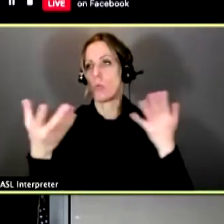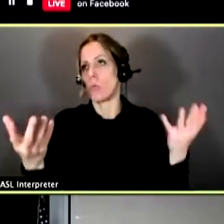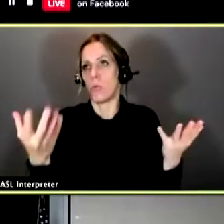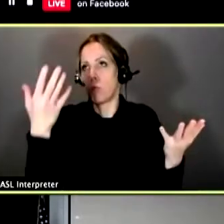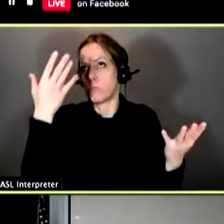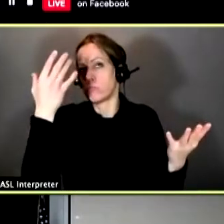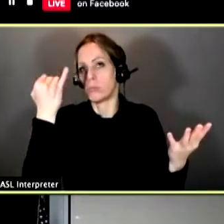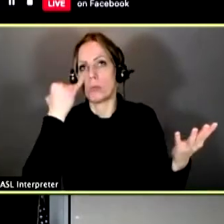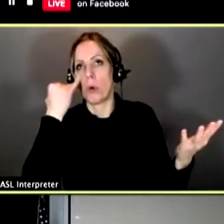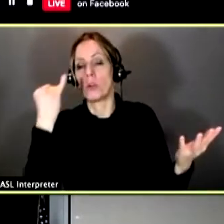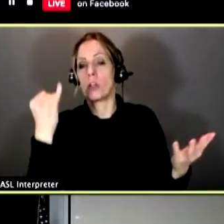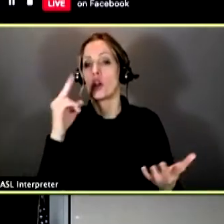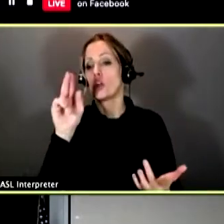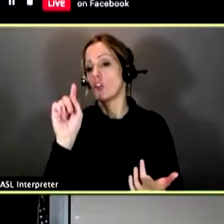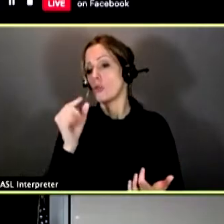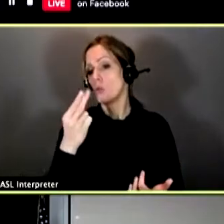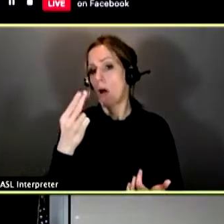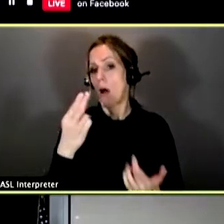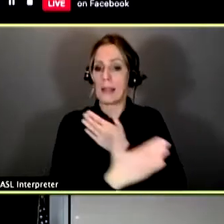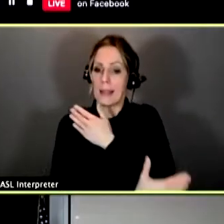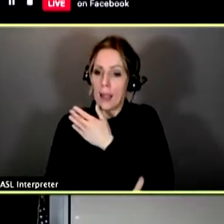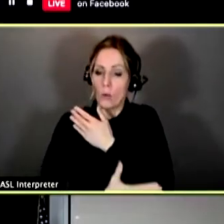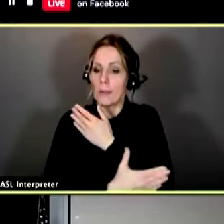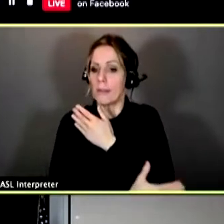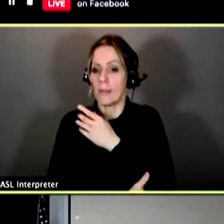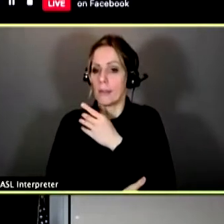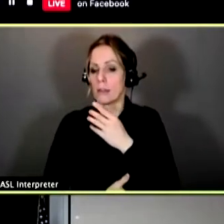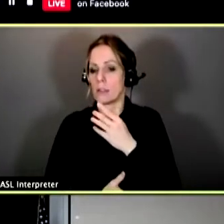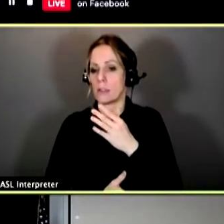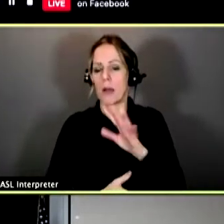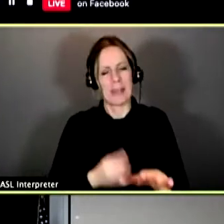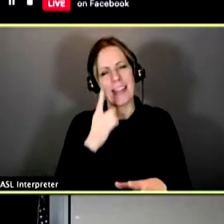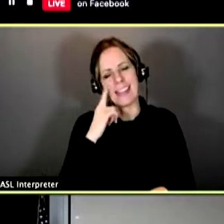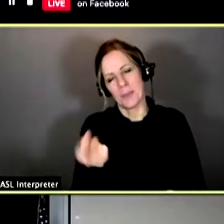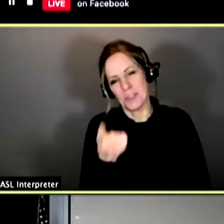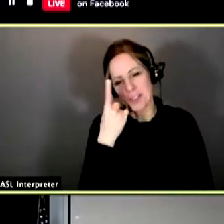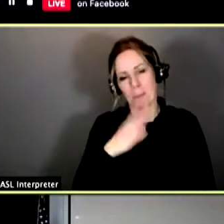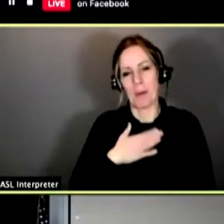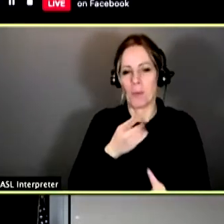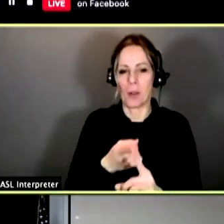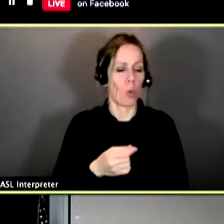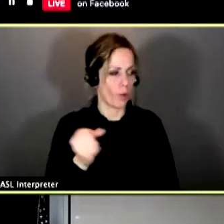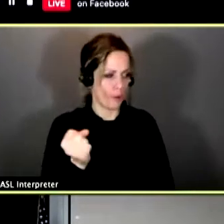to Utah County, and then I think everybody understands what I'm saying. Yeah, absolutely.